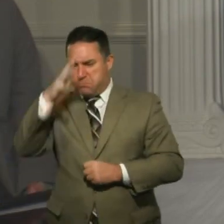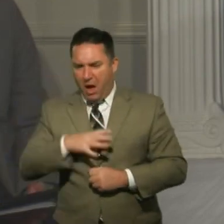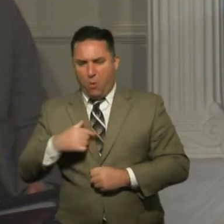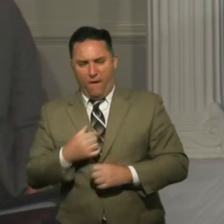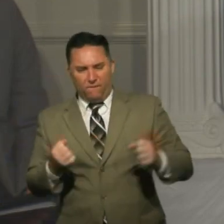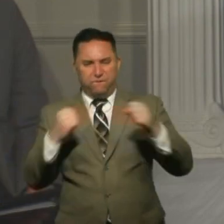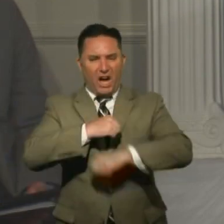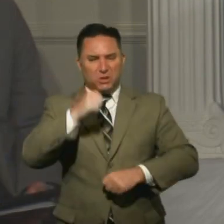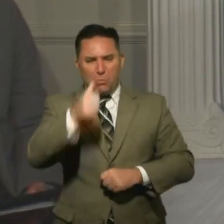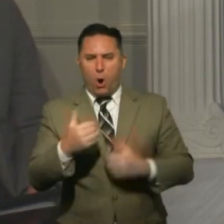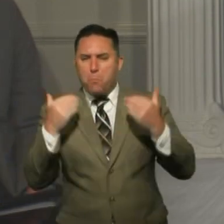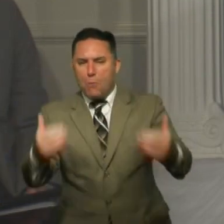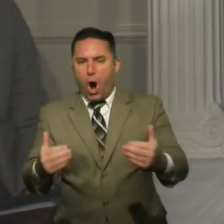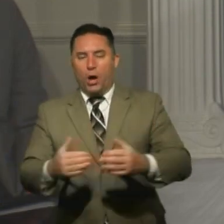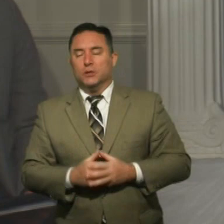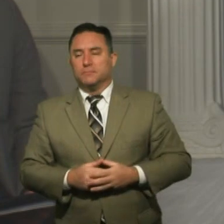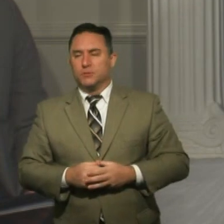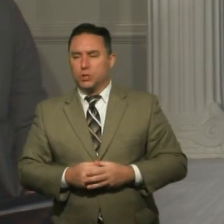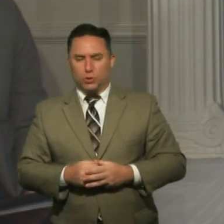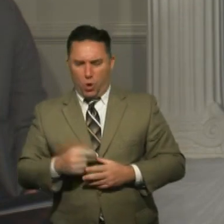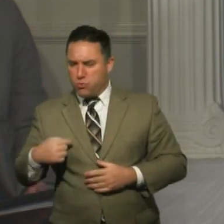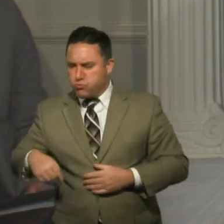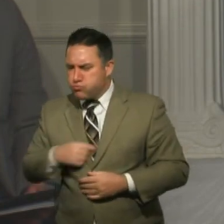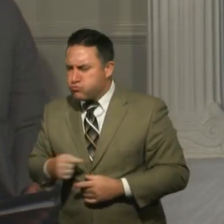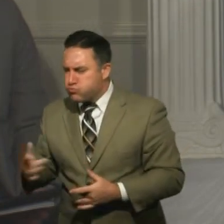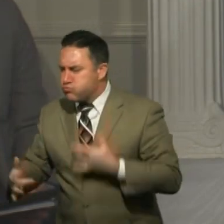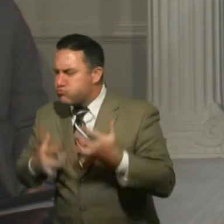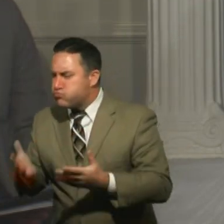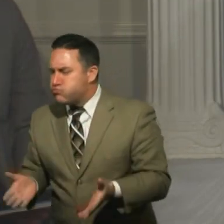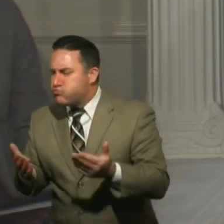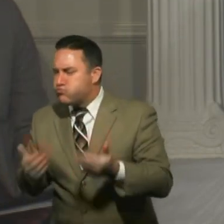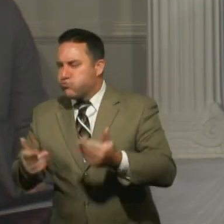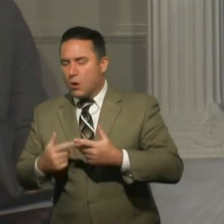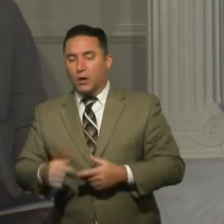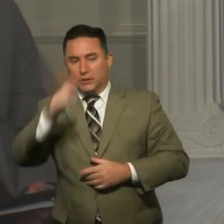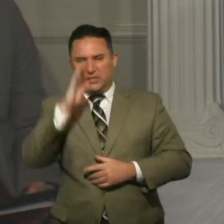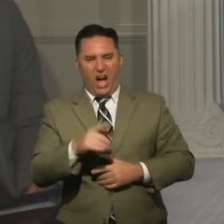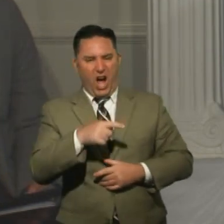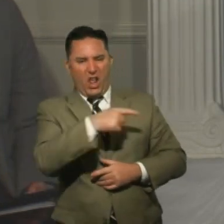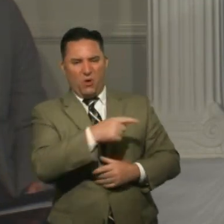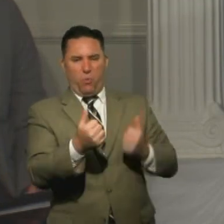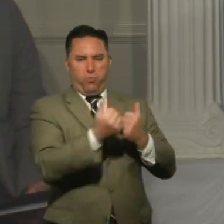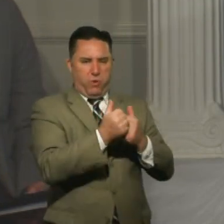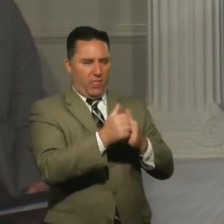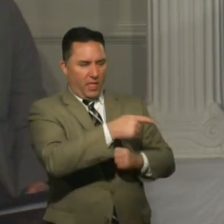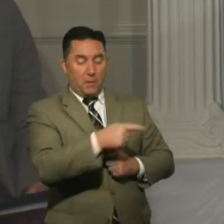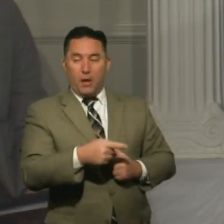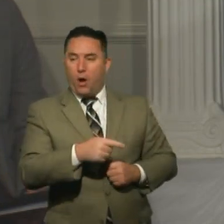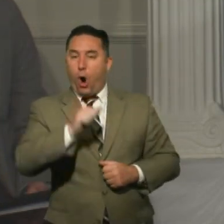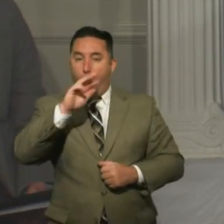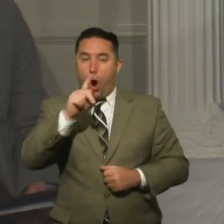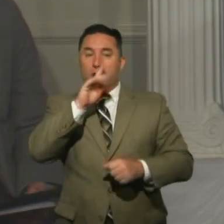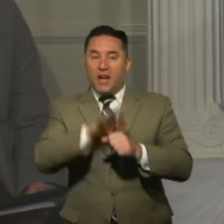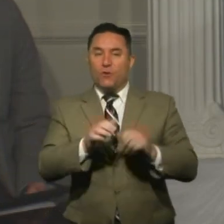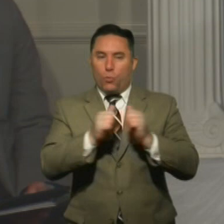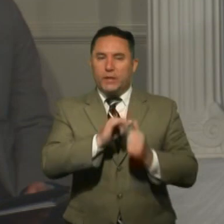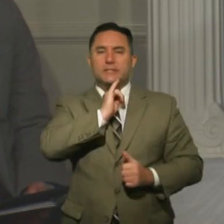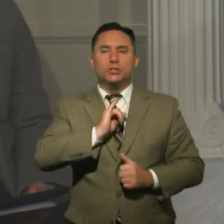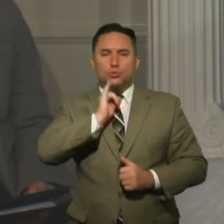go fight tomorrow. And they had to rally themselves. They were scared because God was in their camp. They had the actual Ark of the